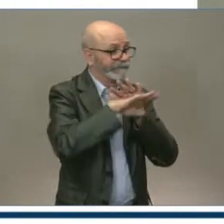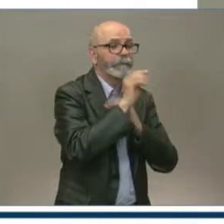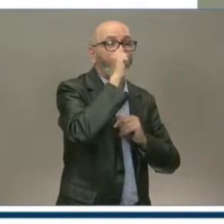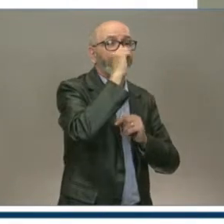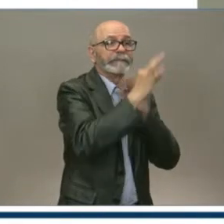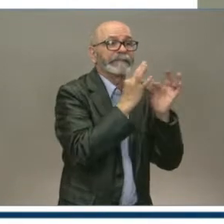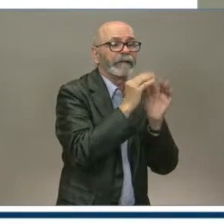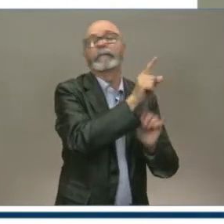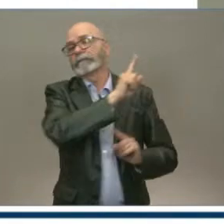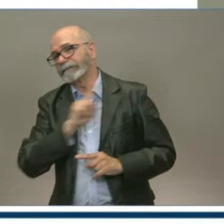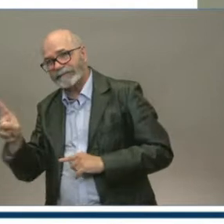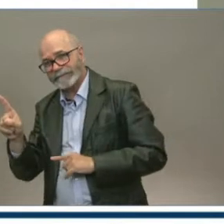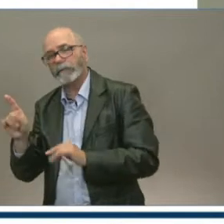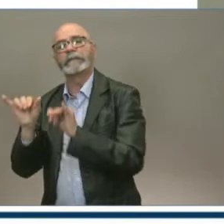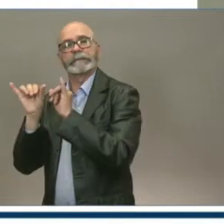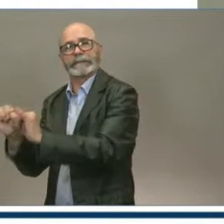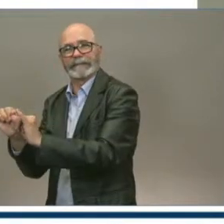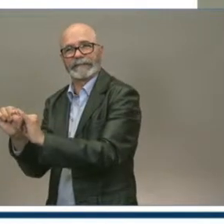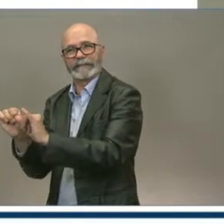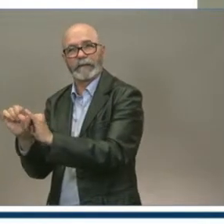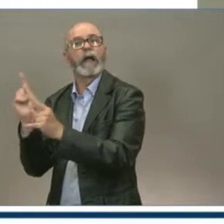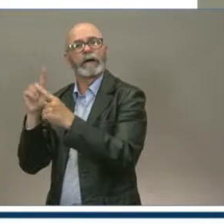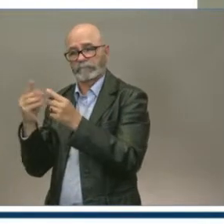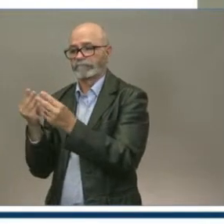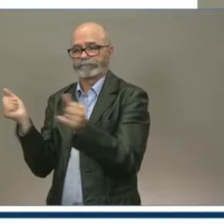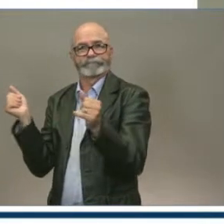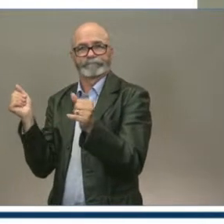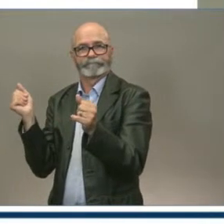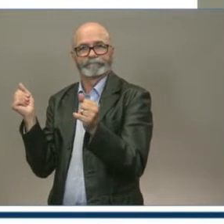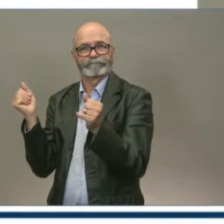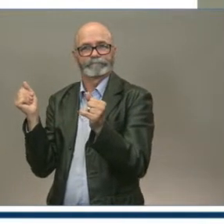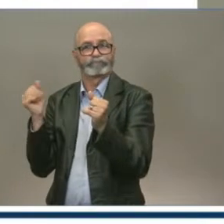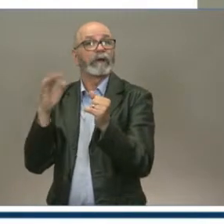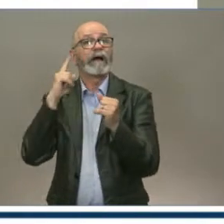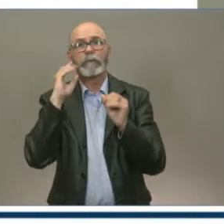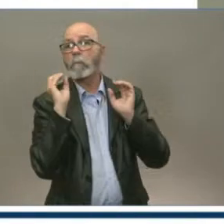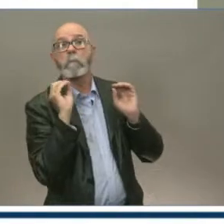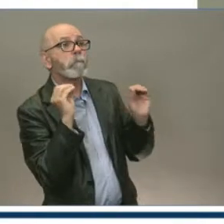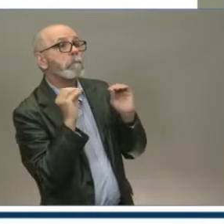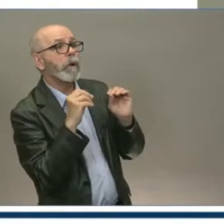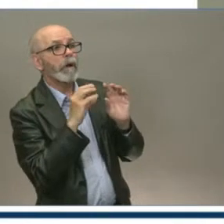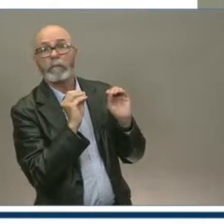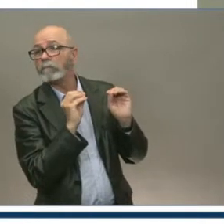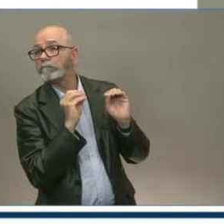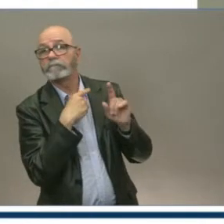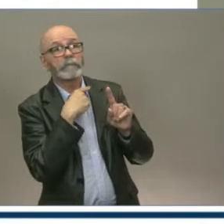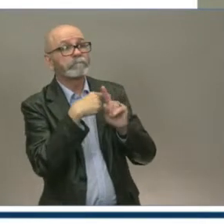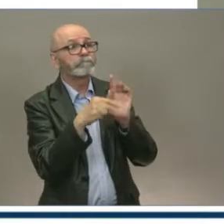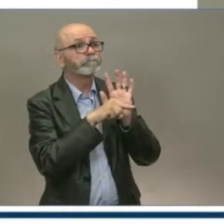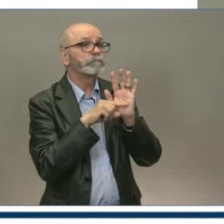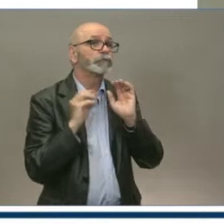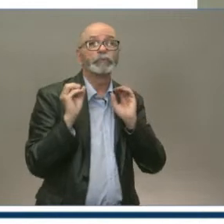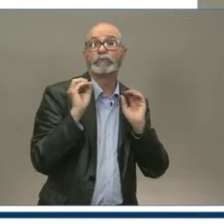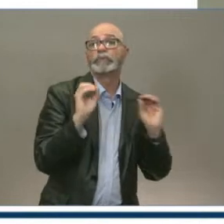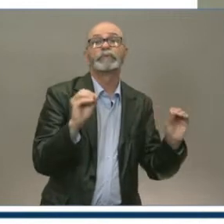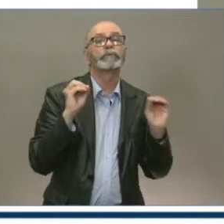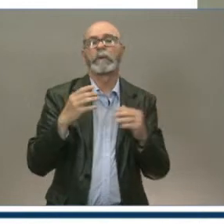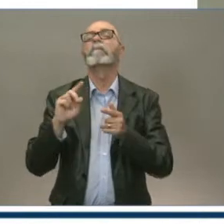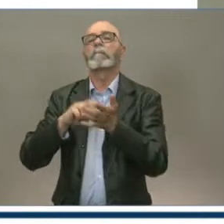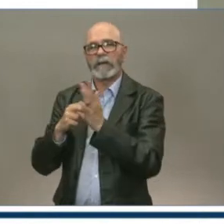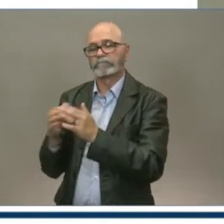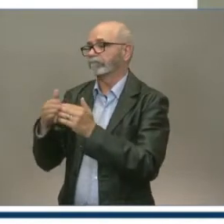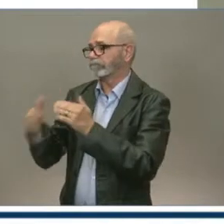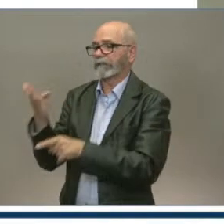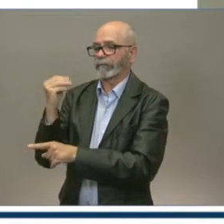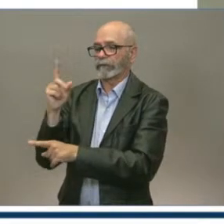end of the 14 days, even if they have not yet received their second negative test result. There are also some people